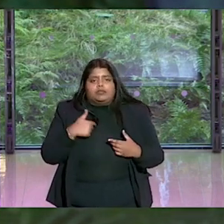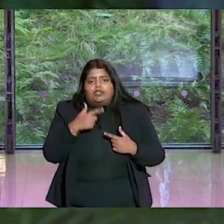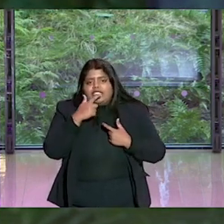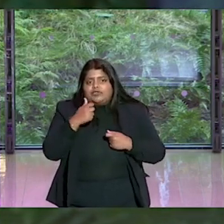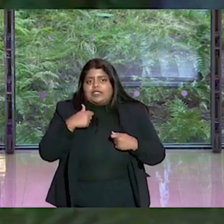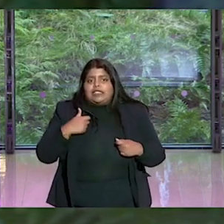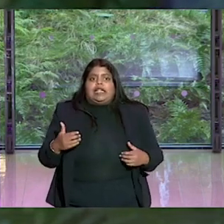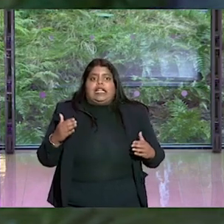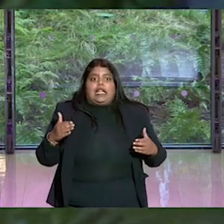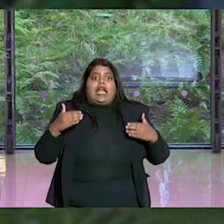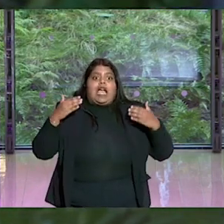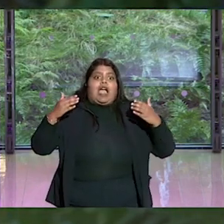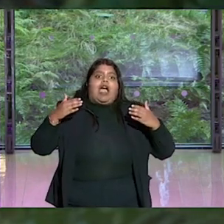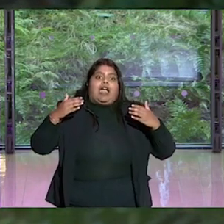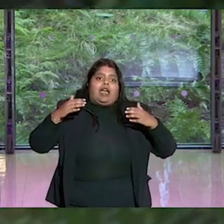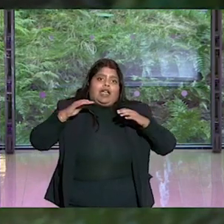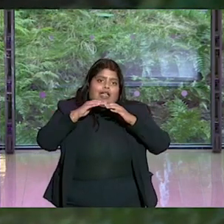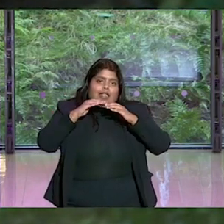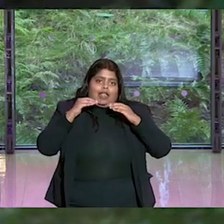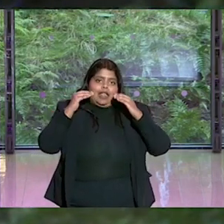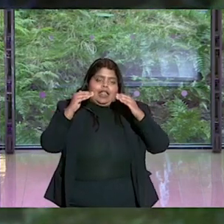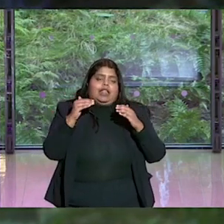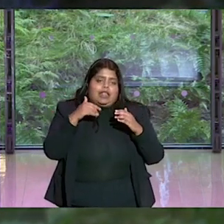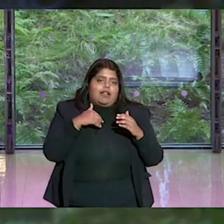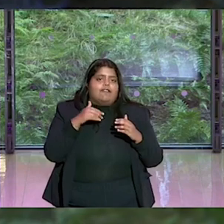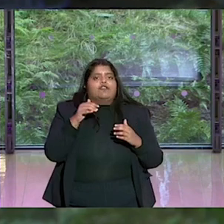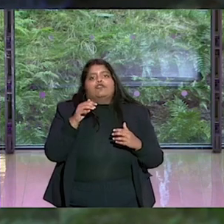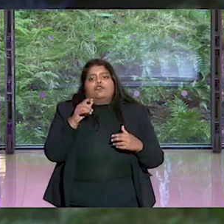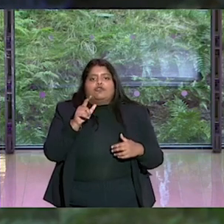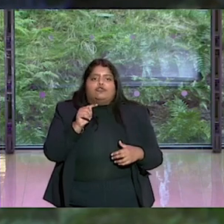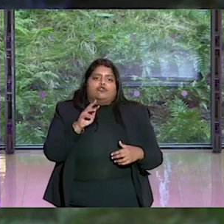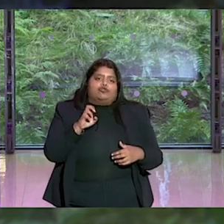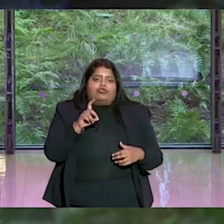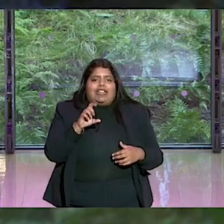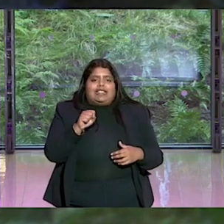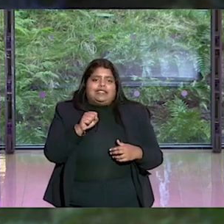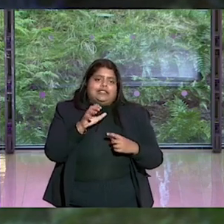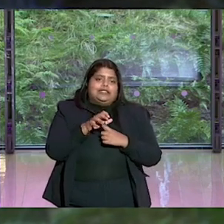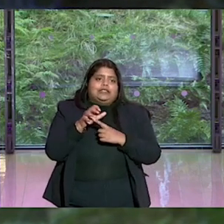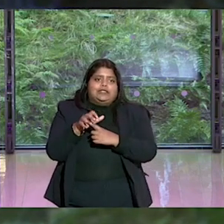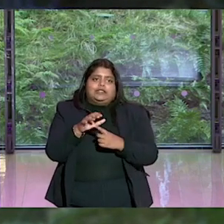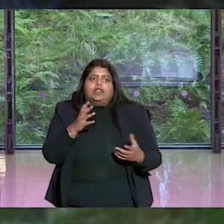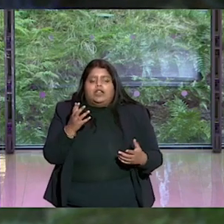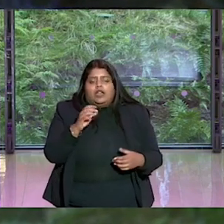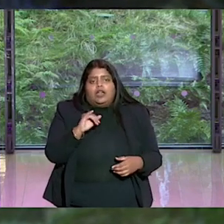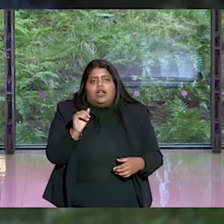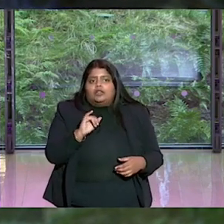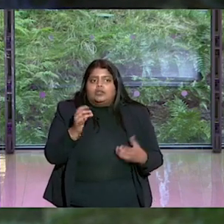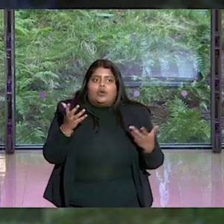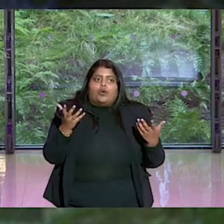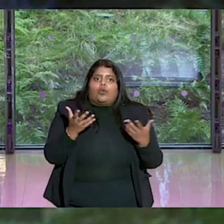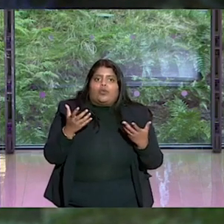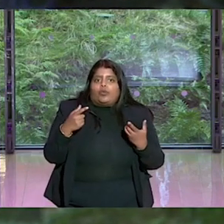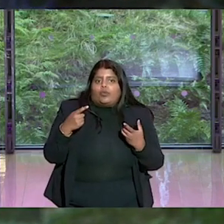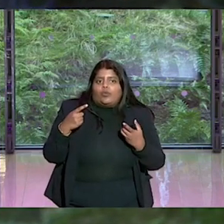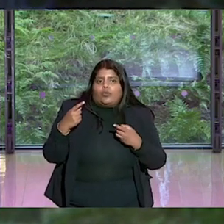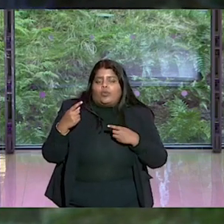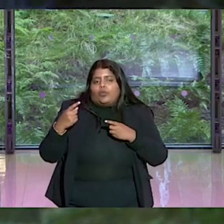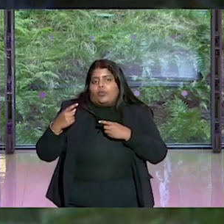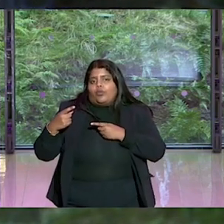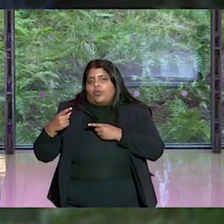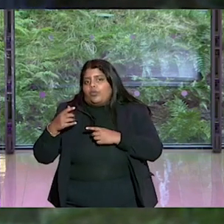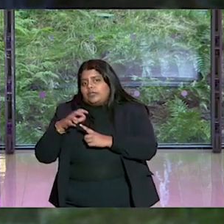high-level trends. Visits over time, revenue over time, those kinds of things will probably get you most of what you